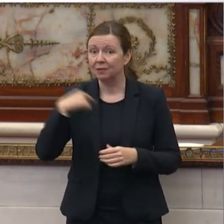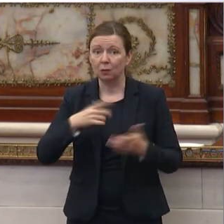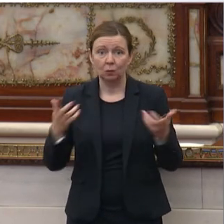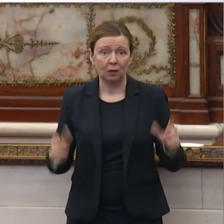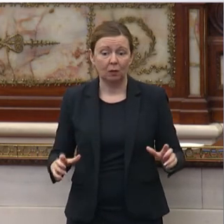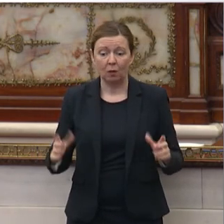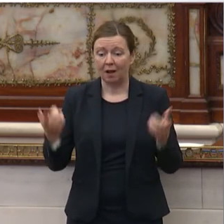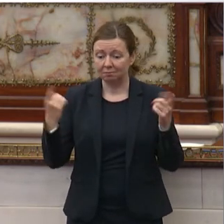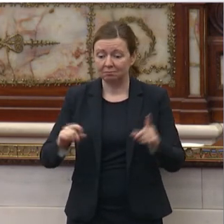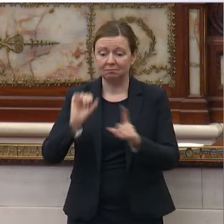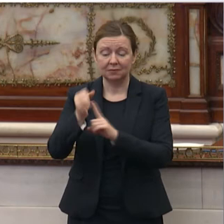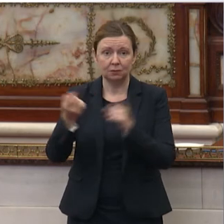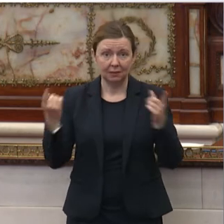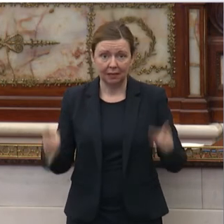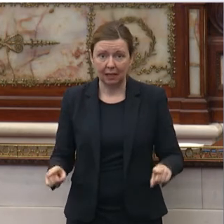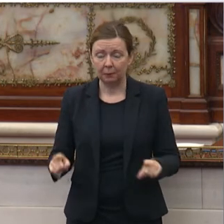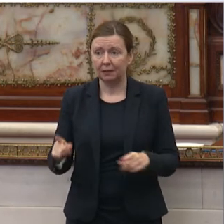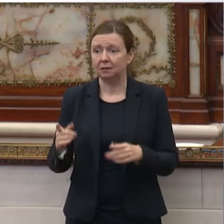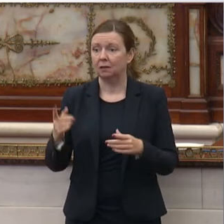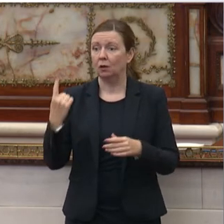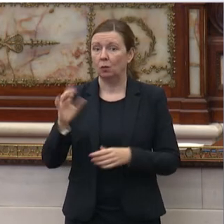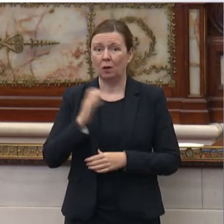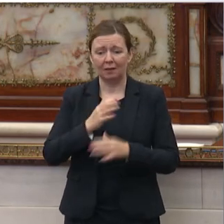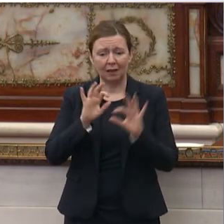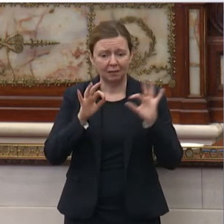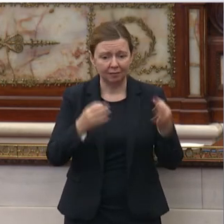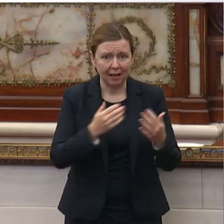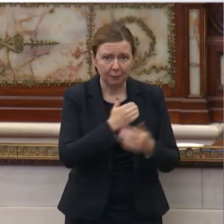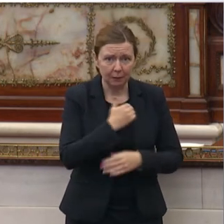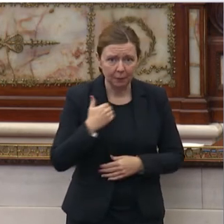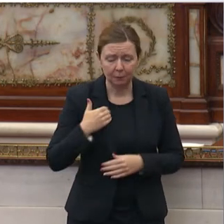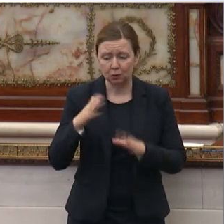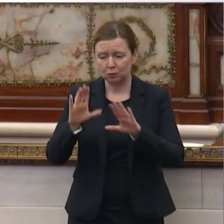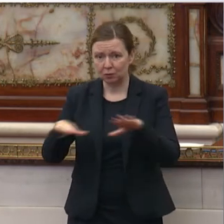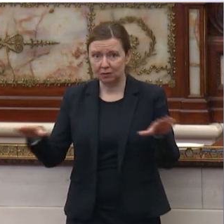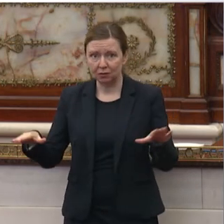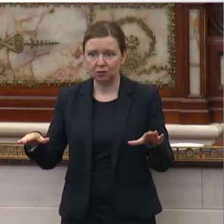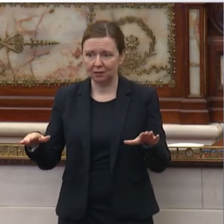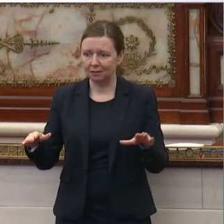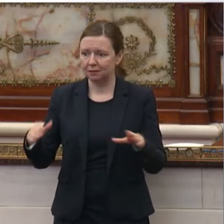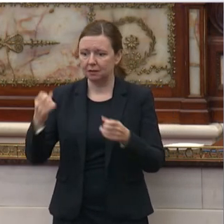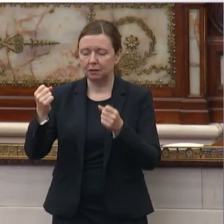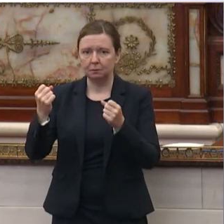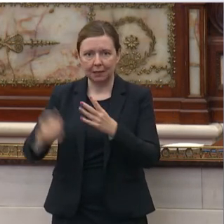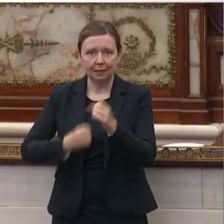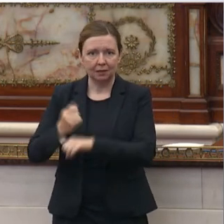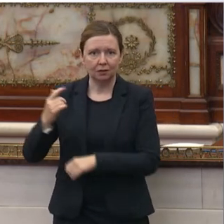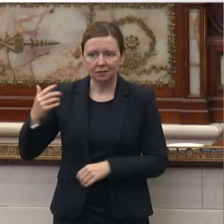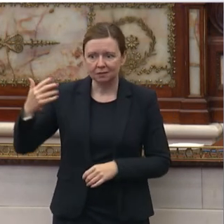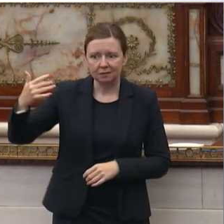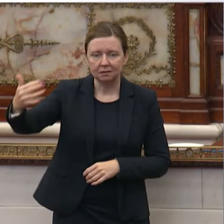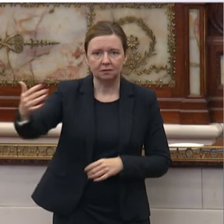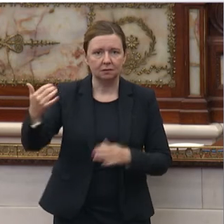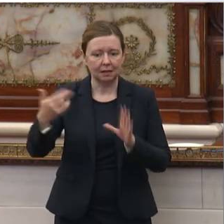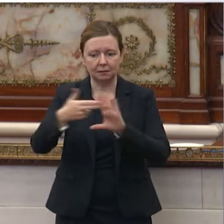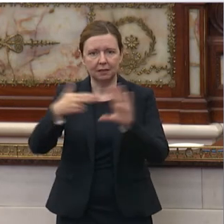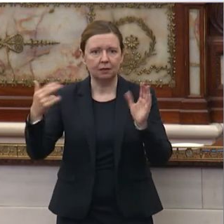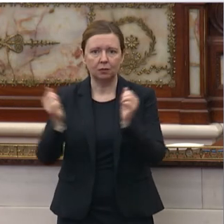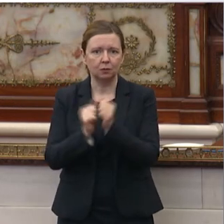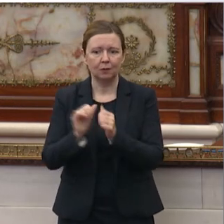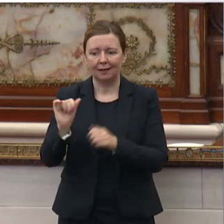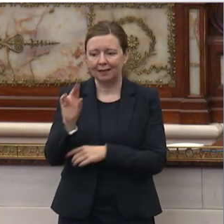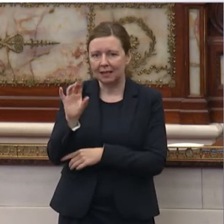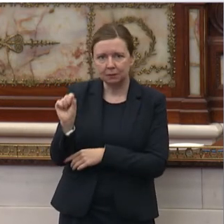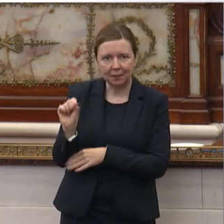a situation where one of our loved ones or our children come back years later and now they've been diagnosed with